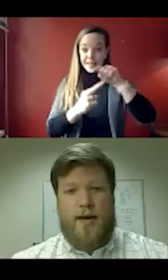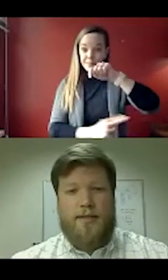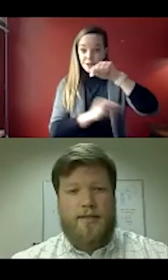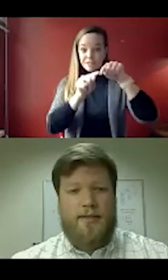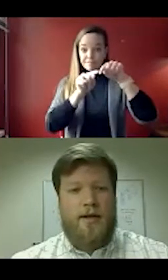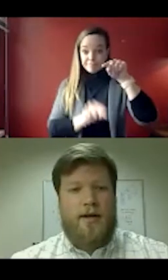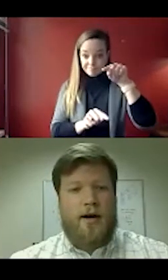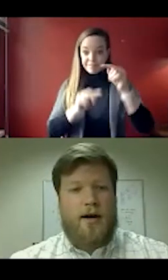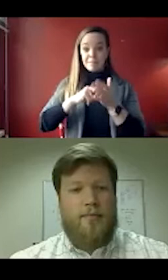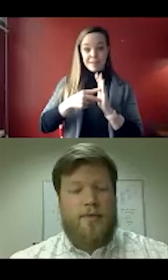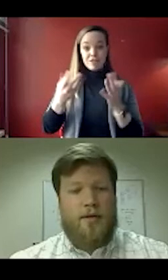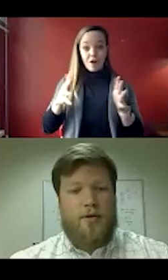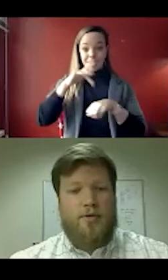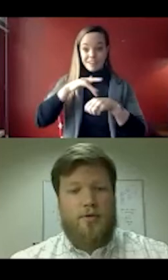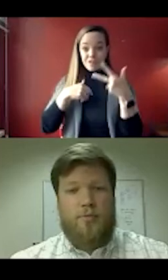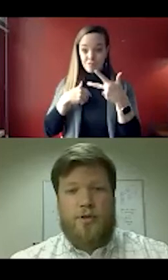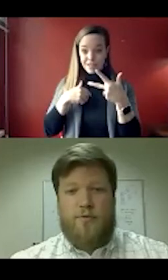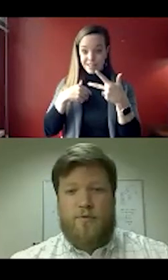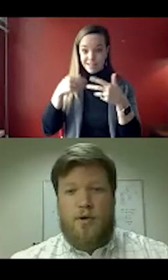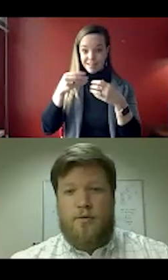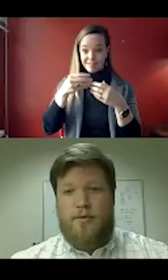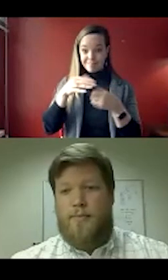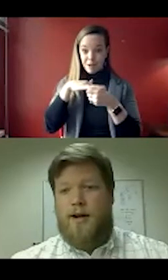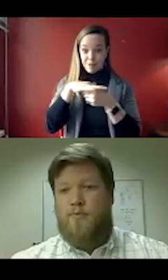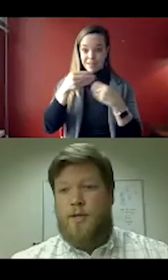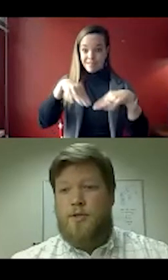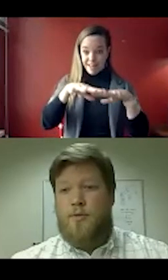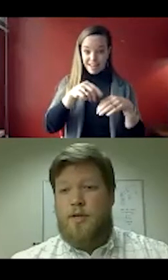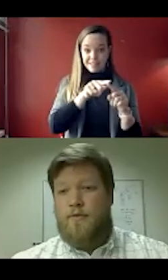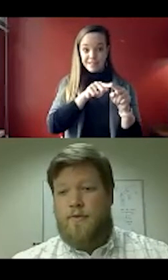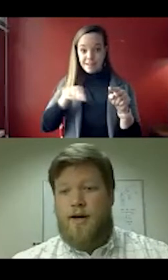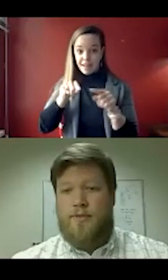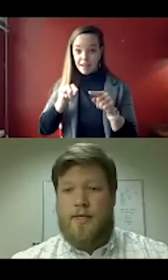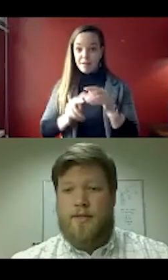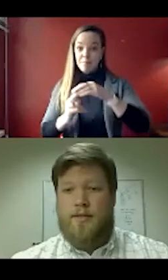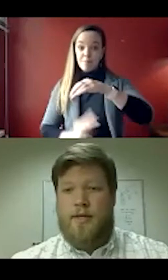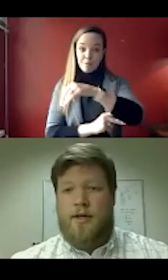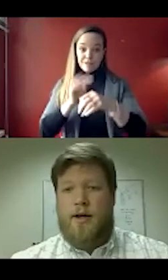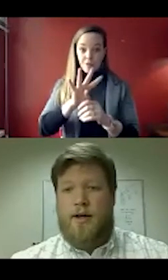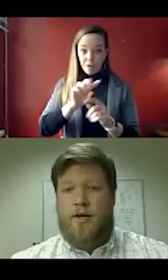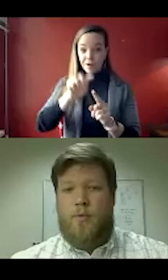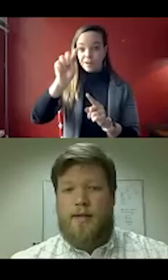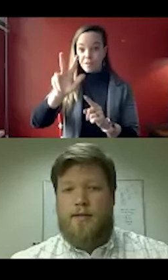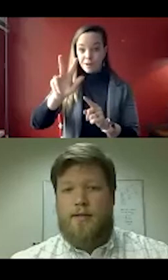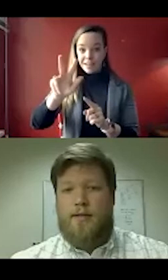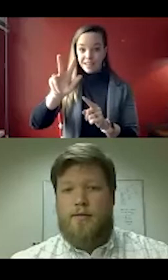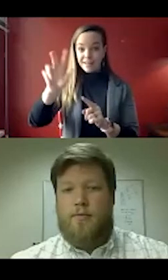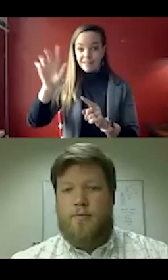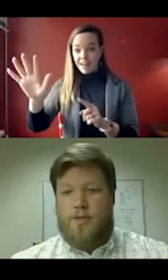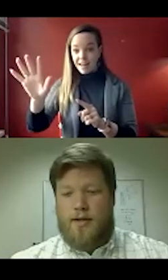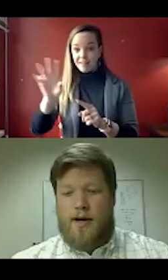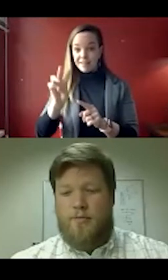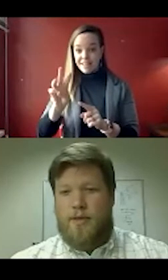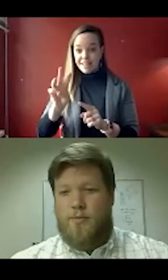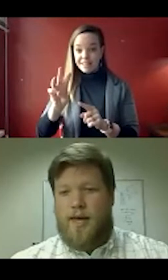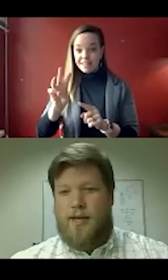land masses. Then go to bridge 4, then back up to bridge 3, 5, 6. And oh, wait, we're